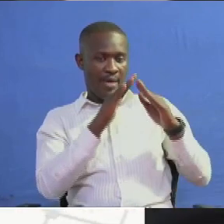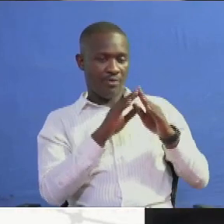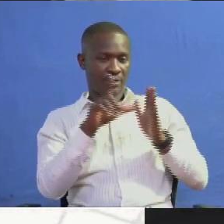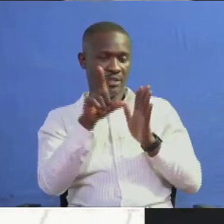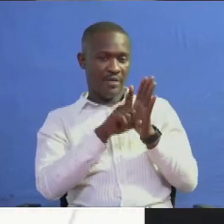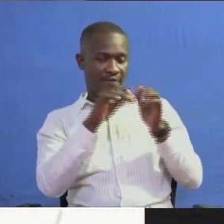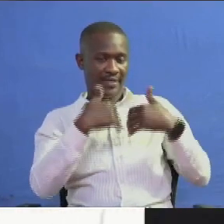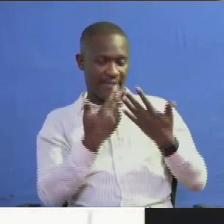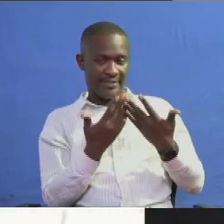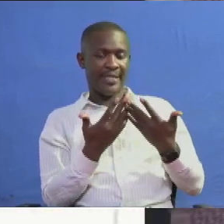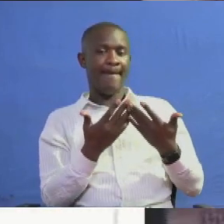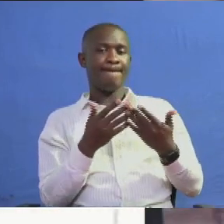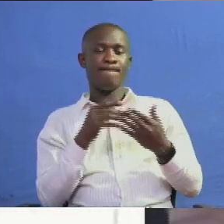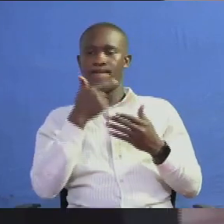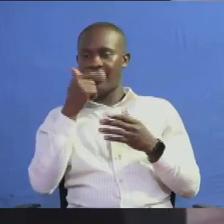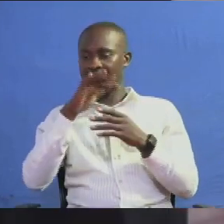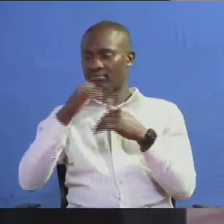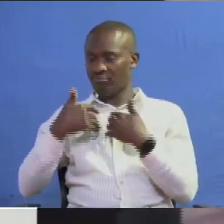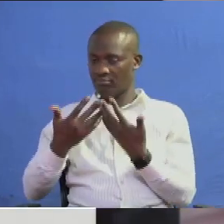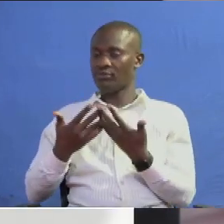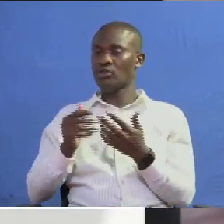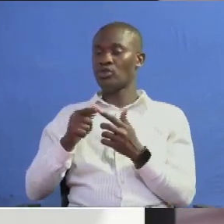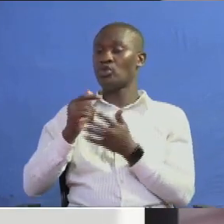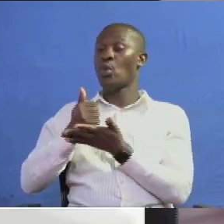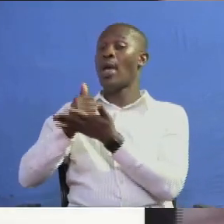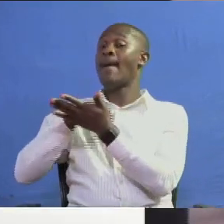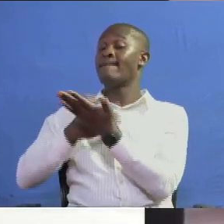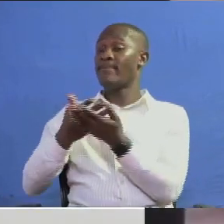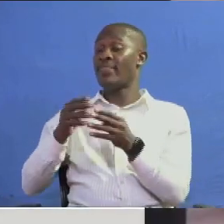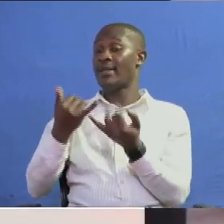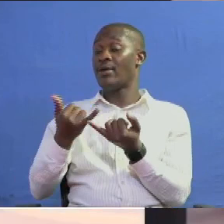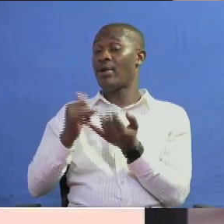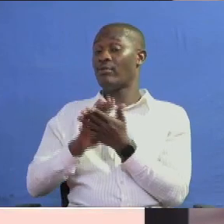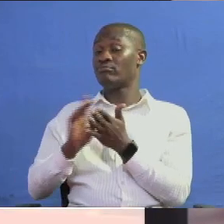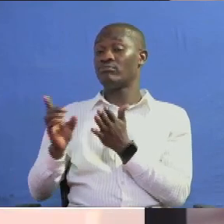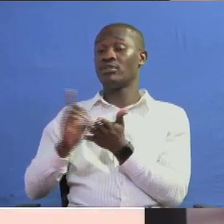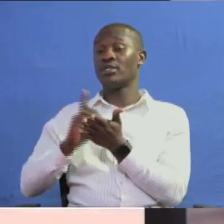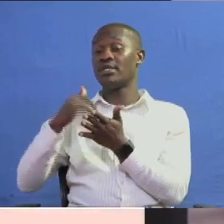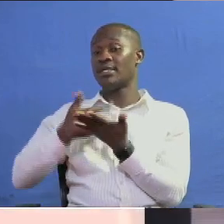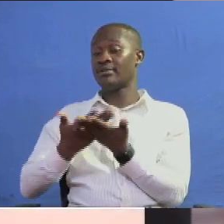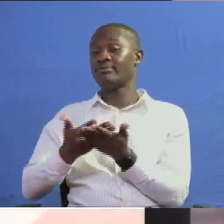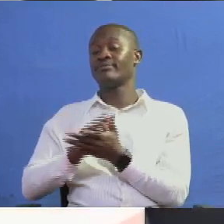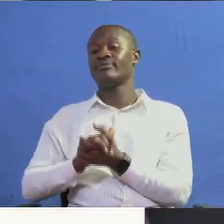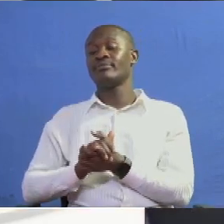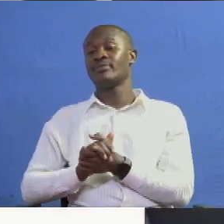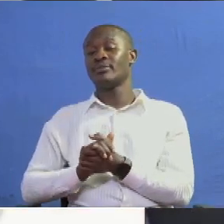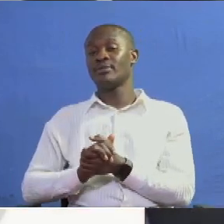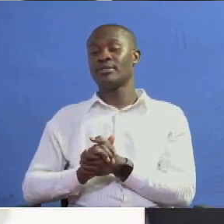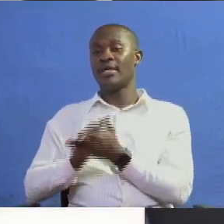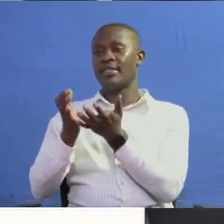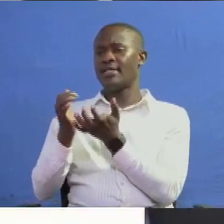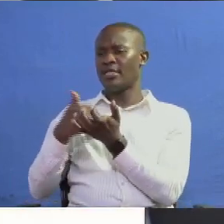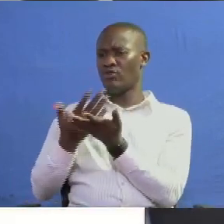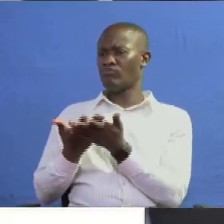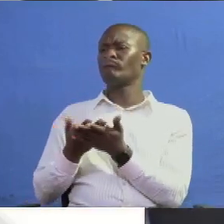is a perfect austerity measure by the government to help manage the current debts and recession in the country. The required investment